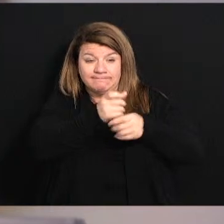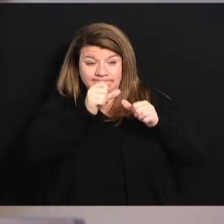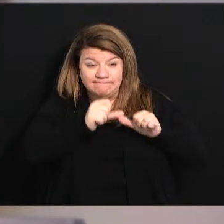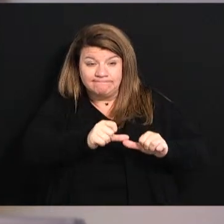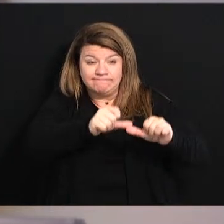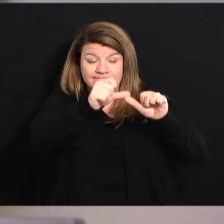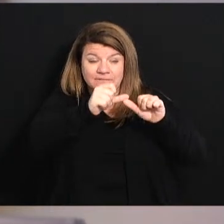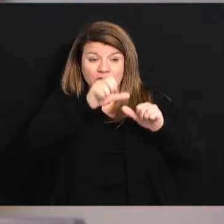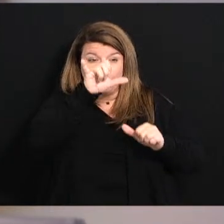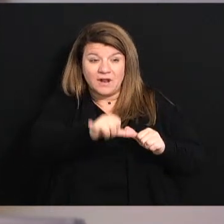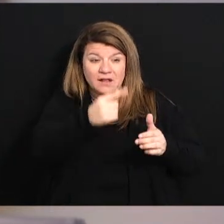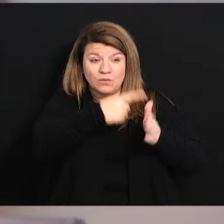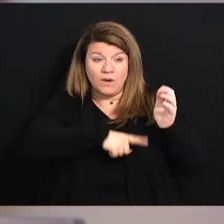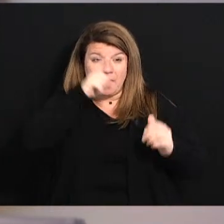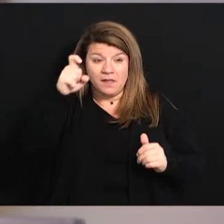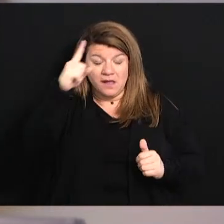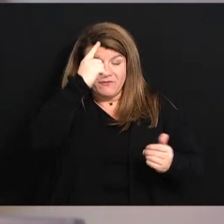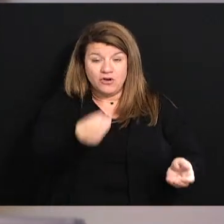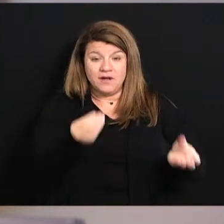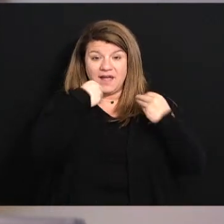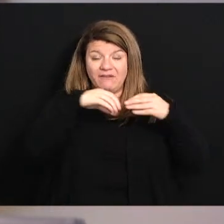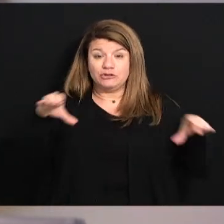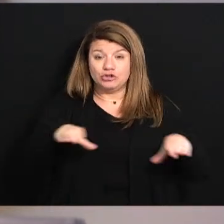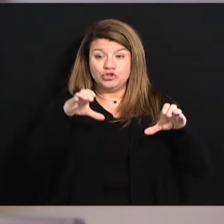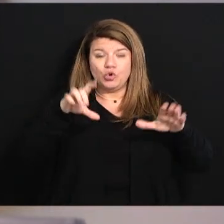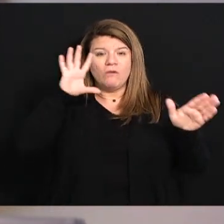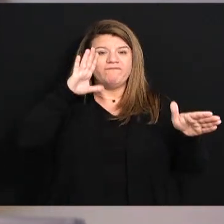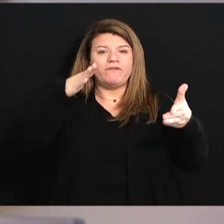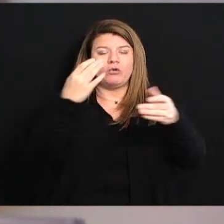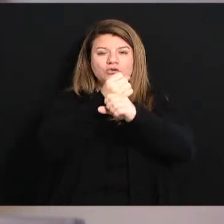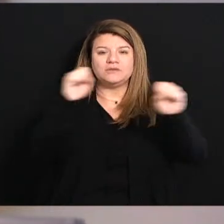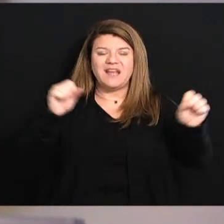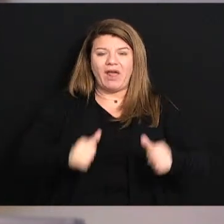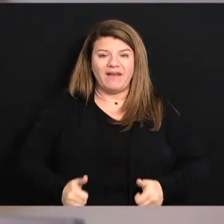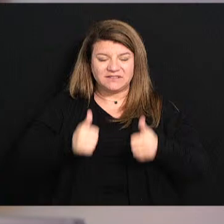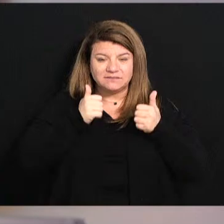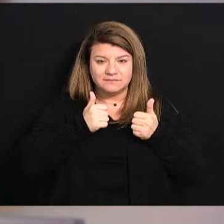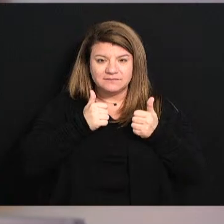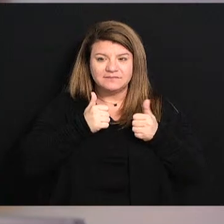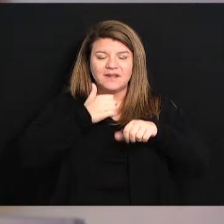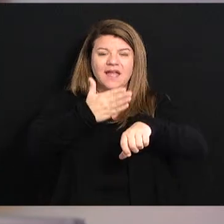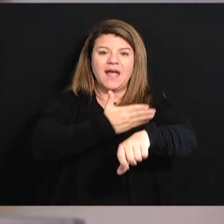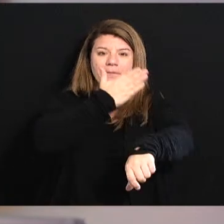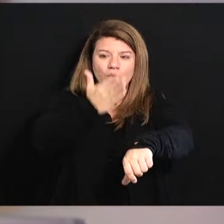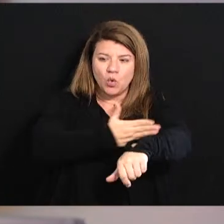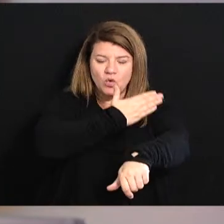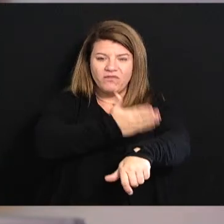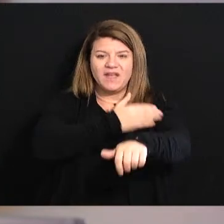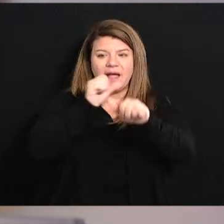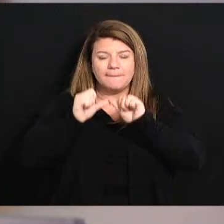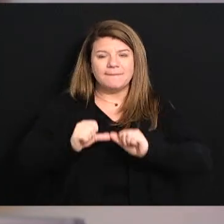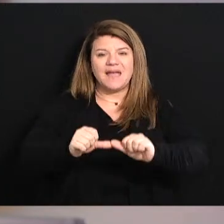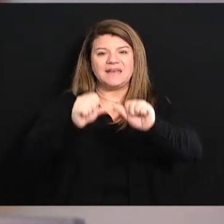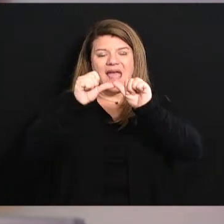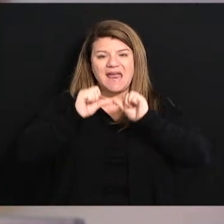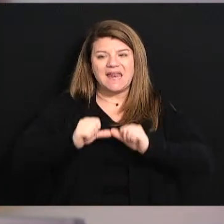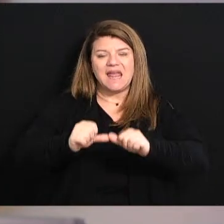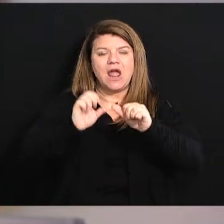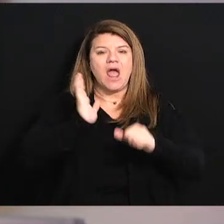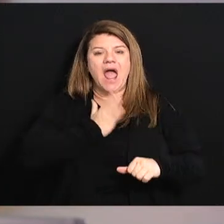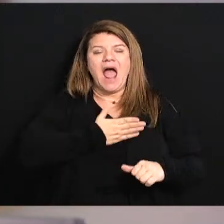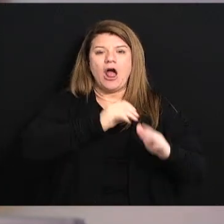given us, which is to continue to focus on saving lives and improving and maintaining the well-being of our